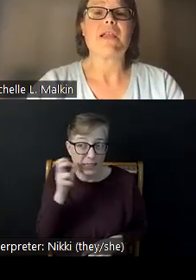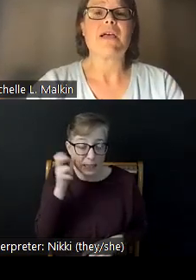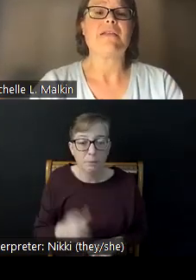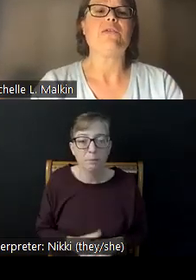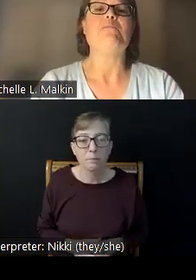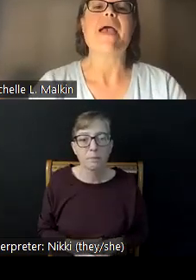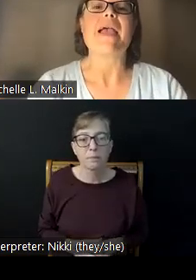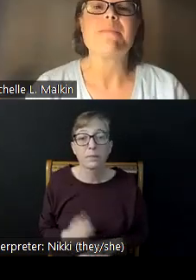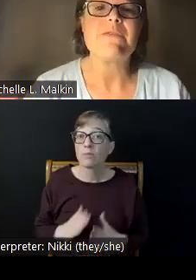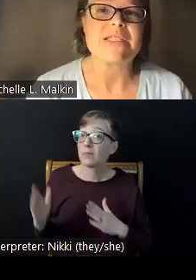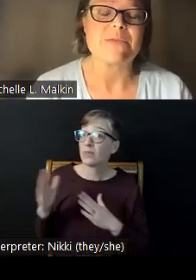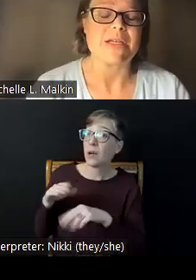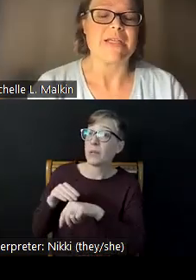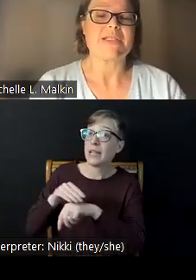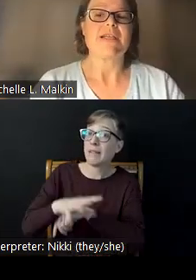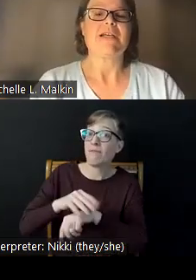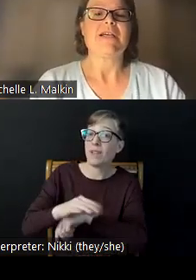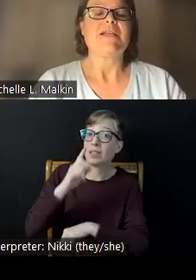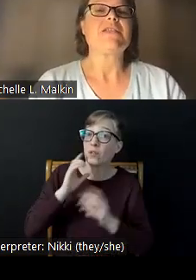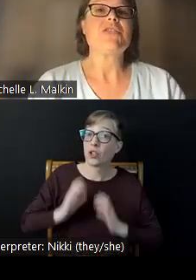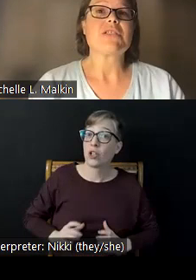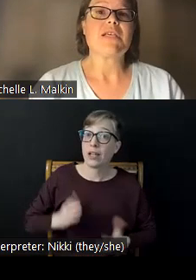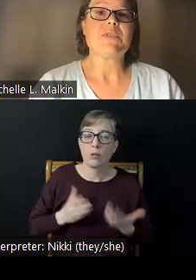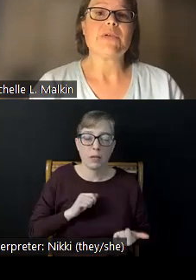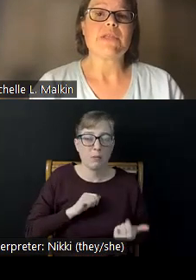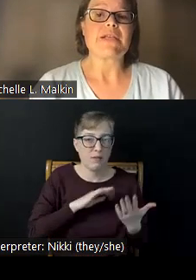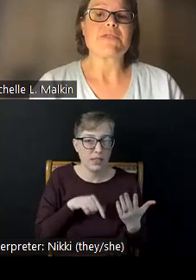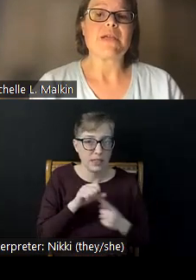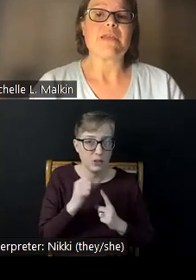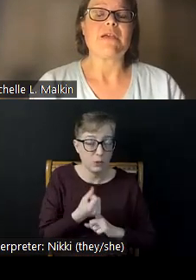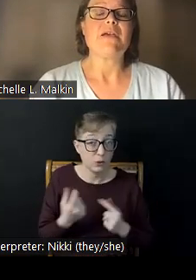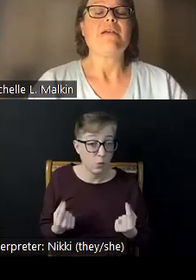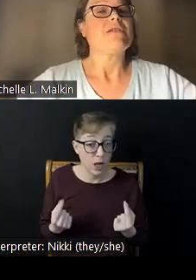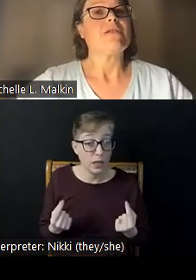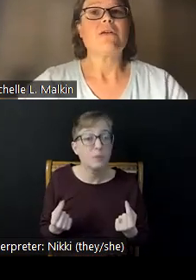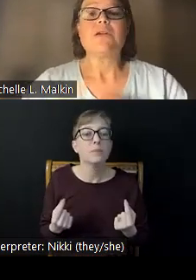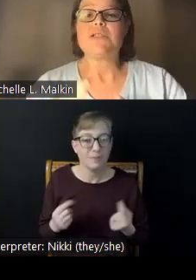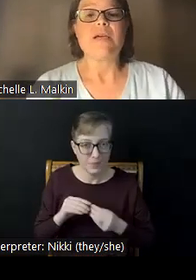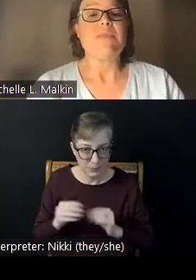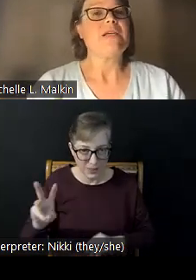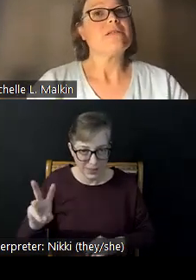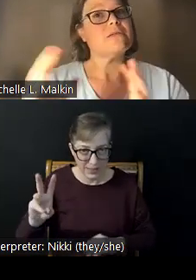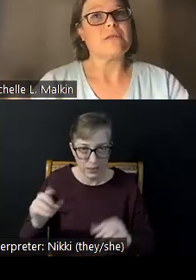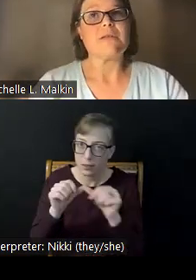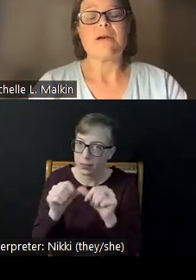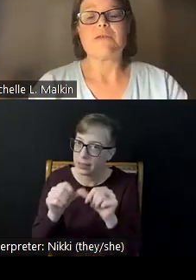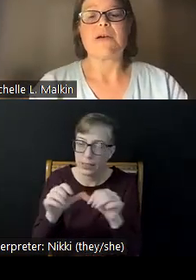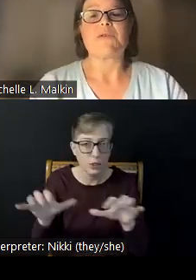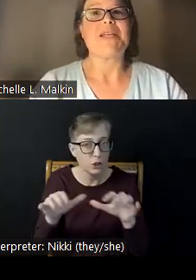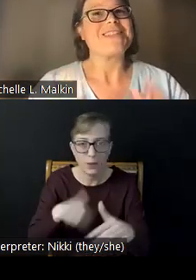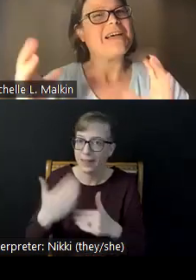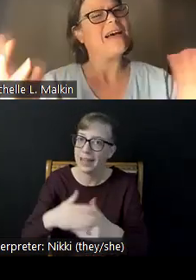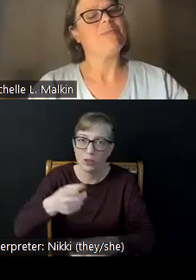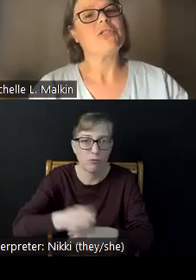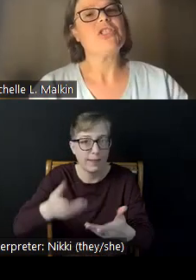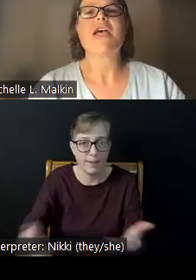give a client who may be facing one of these is to just keep doing the next right thing. They should go to GA meetings or other recovery